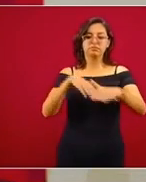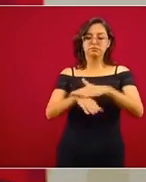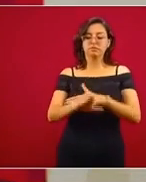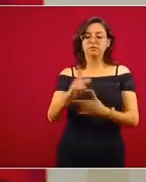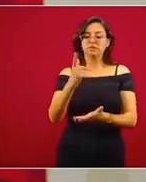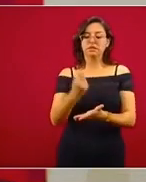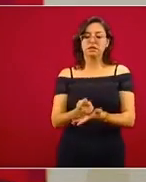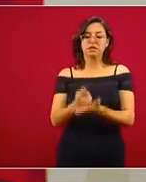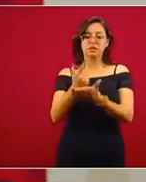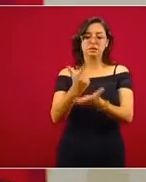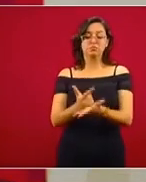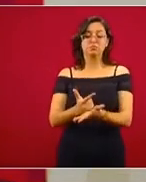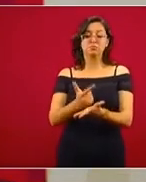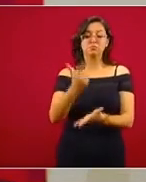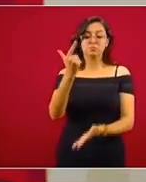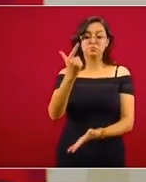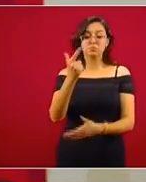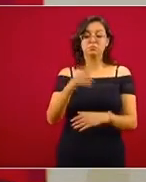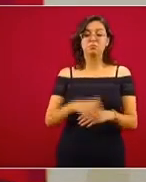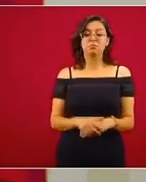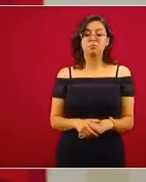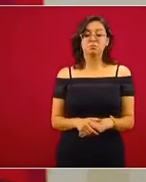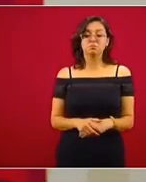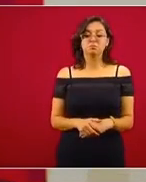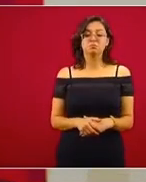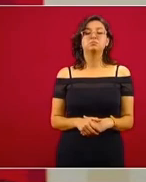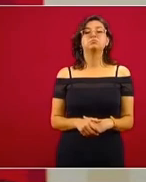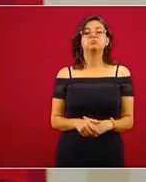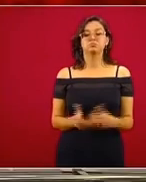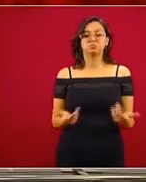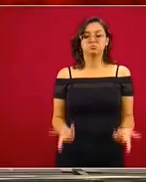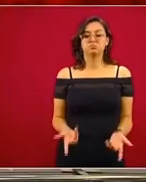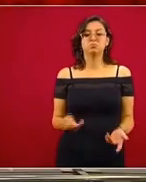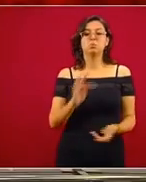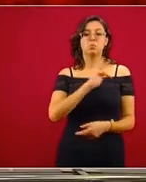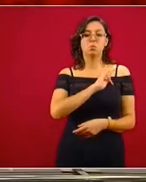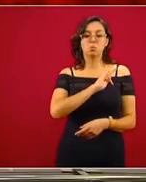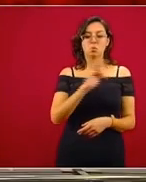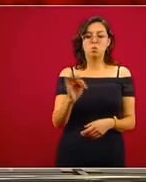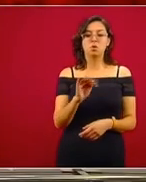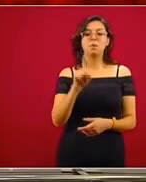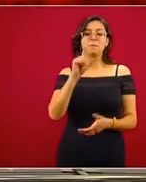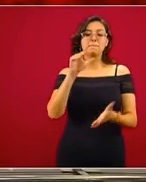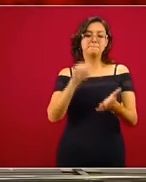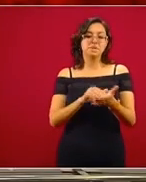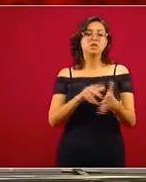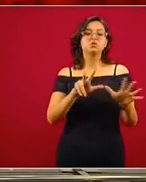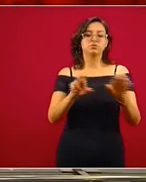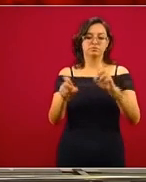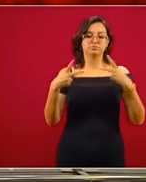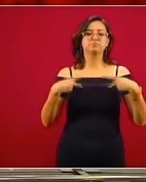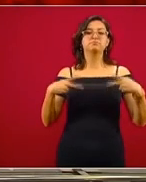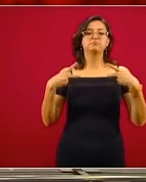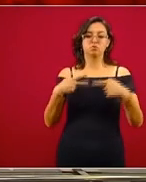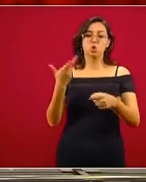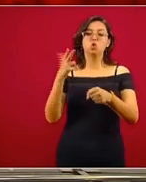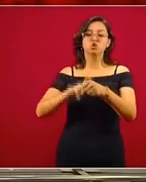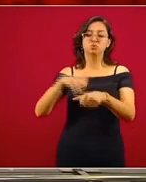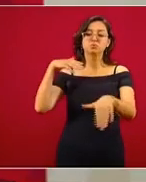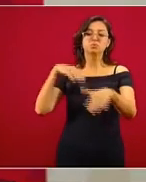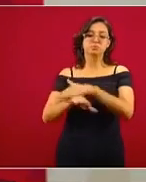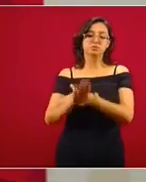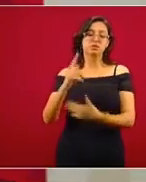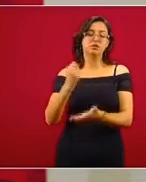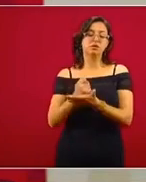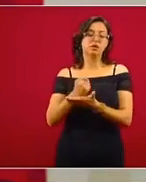intensive intensiva, care, we think hemos that we considerado would have que llegaríamos a 1,800 tener people after that 1,800 personas hospitalizadas en hospitalized terapia in